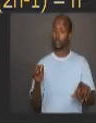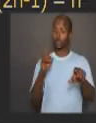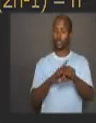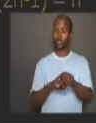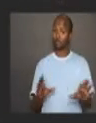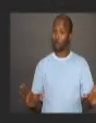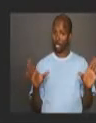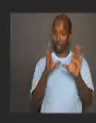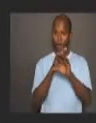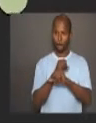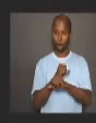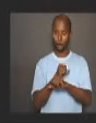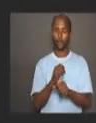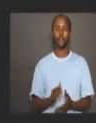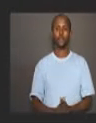Time's up!